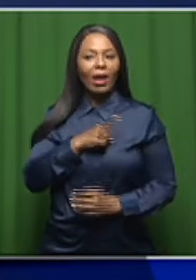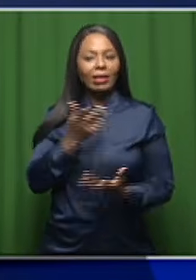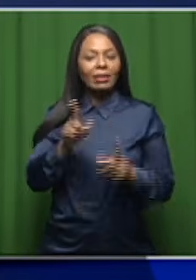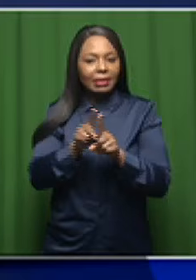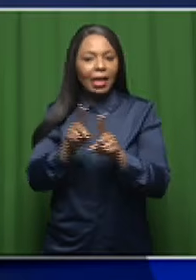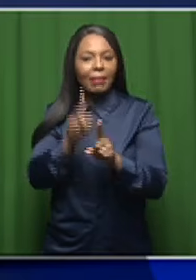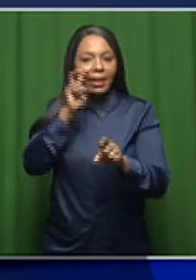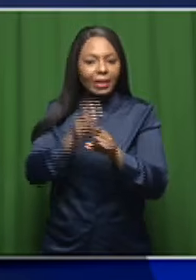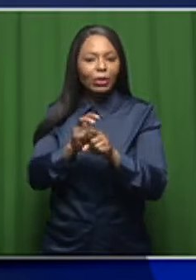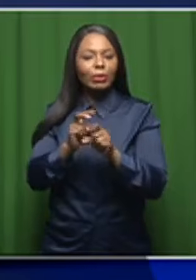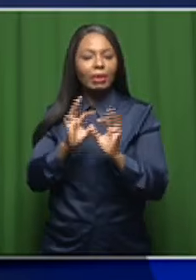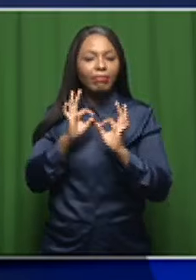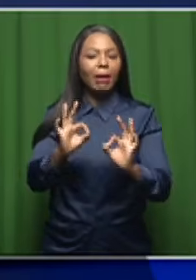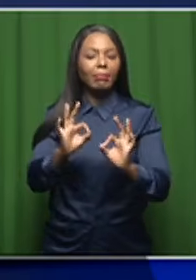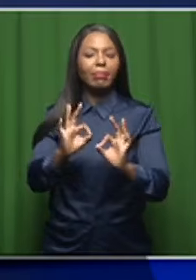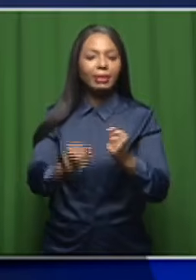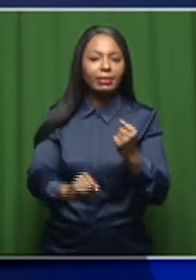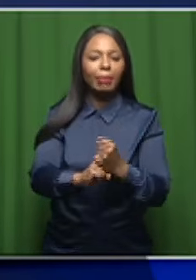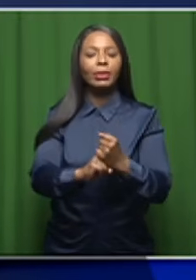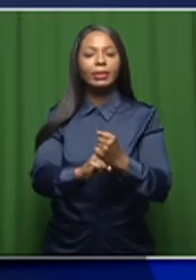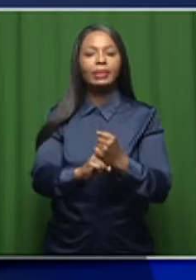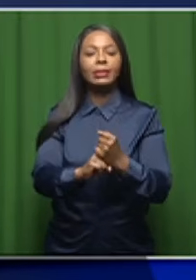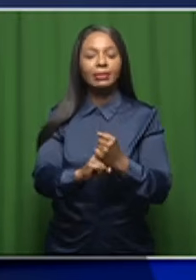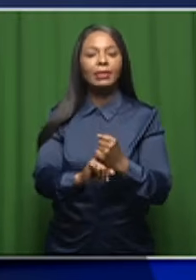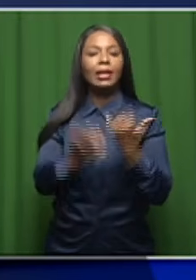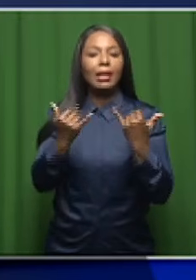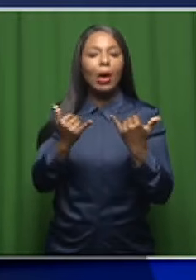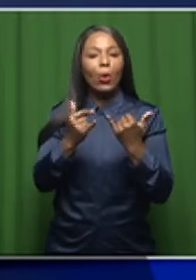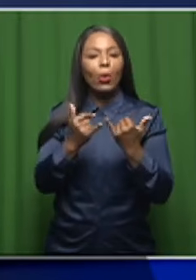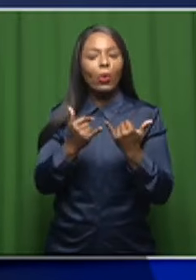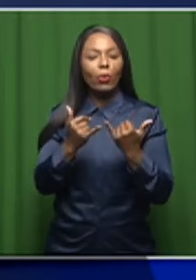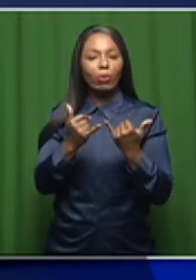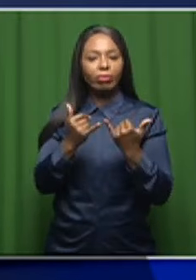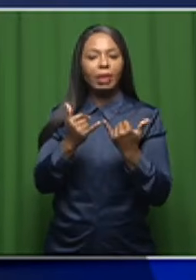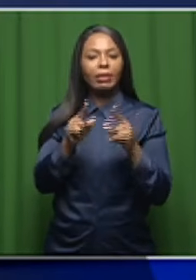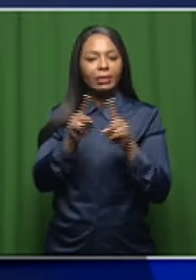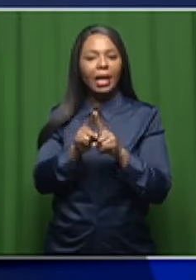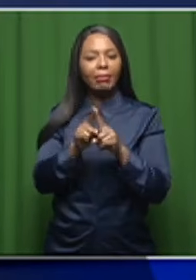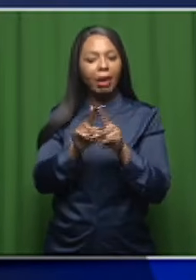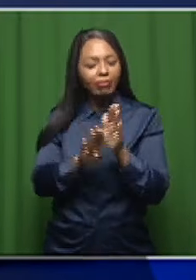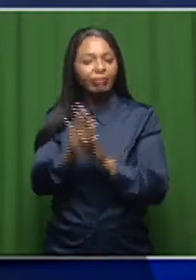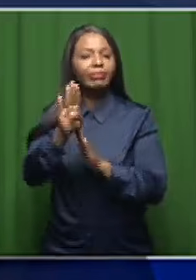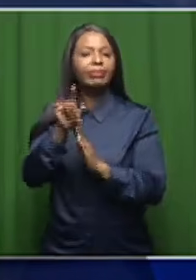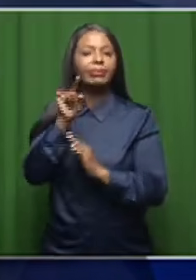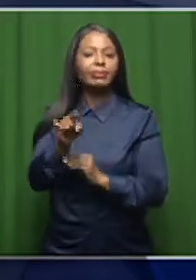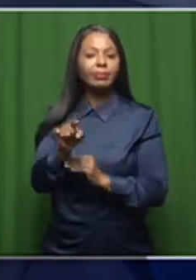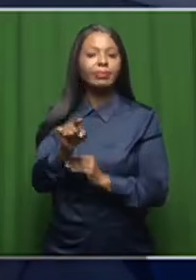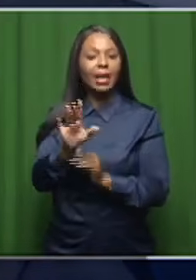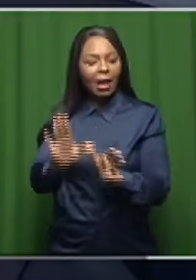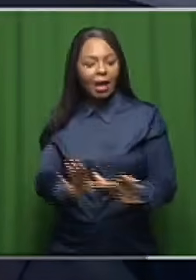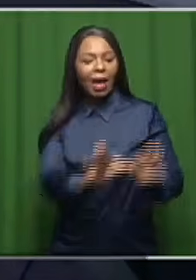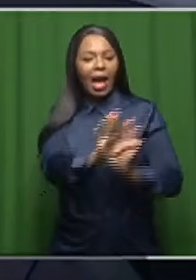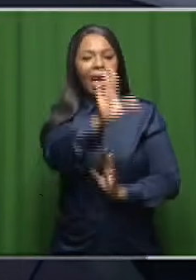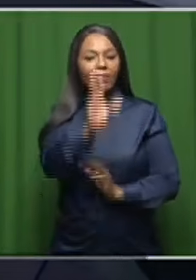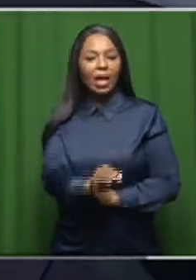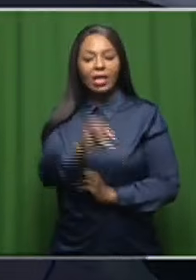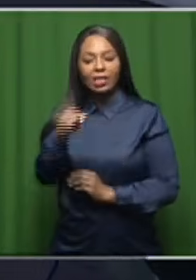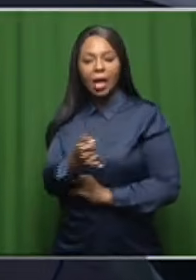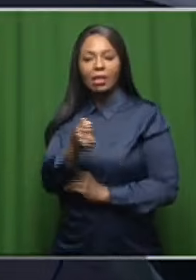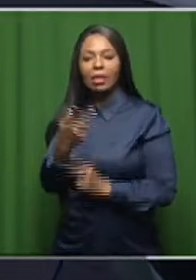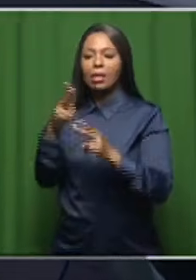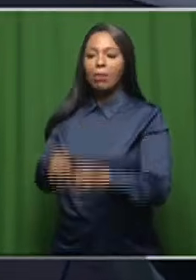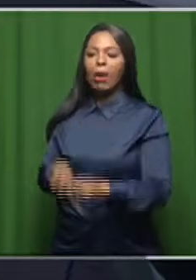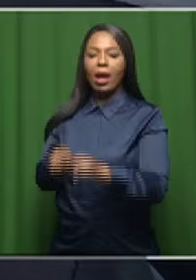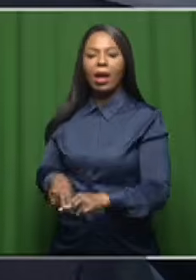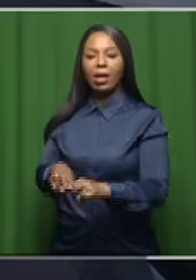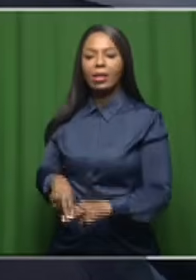as also supporting innovation in Africa. So we're not looking at our presidency as South Africa just so